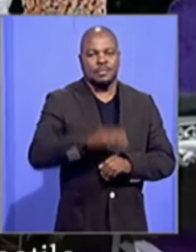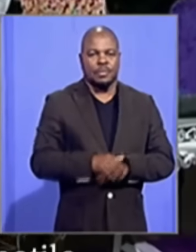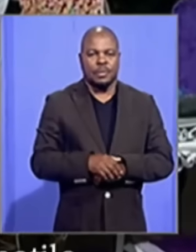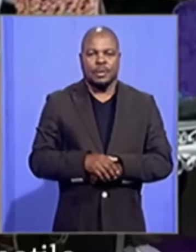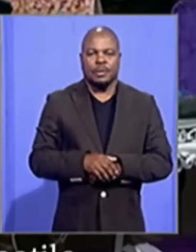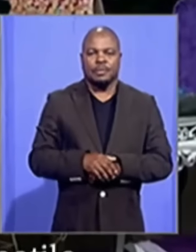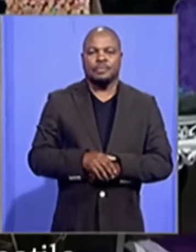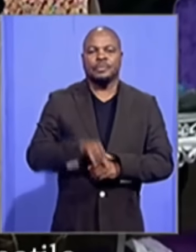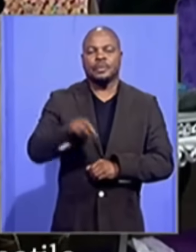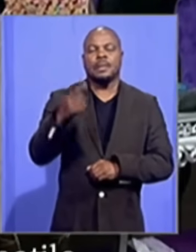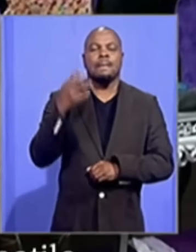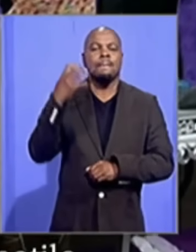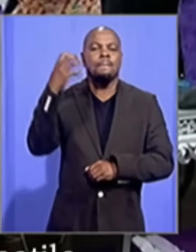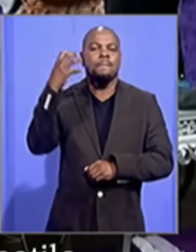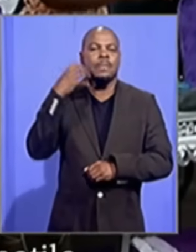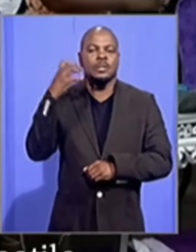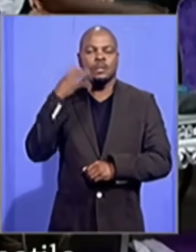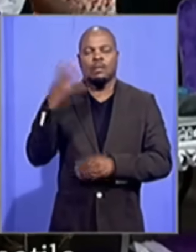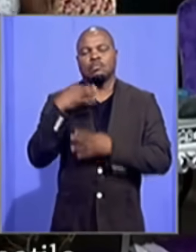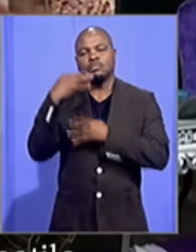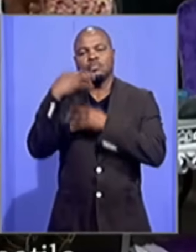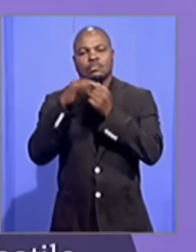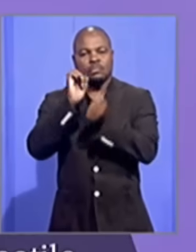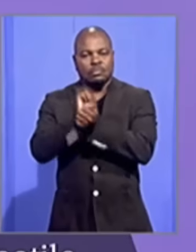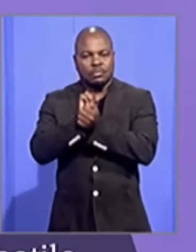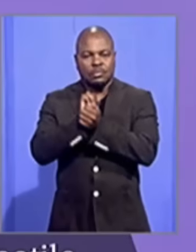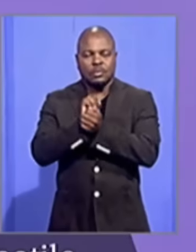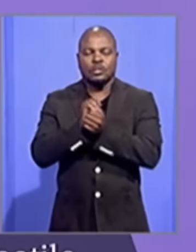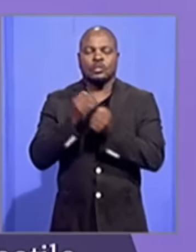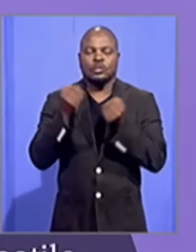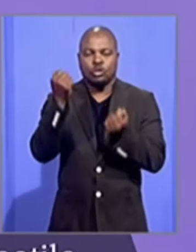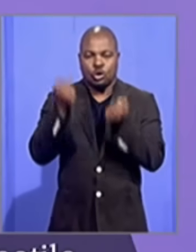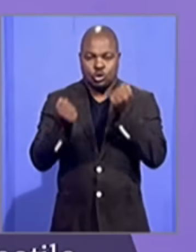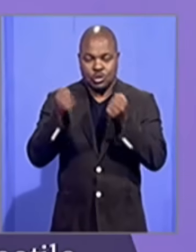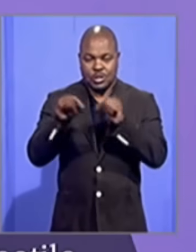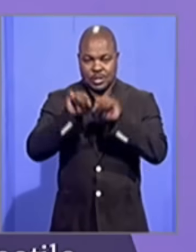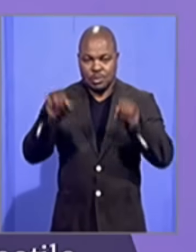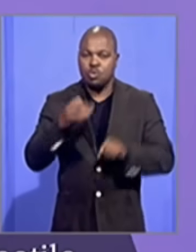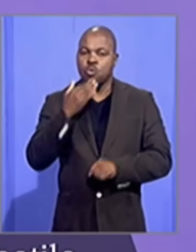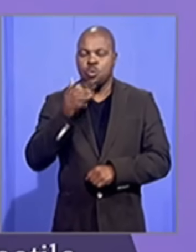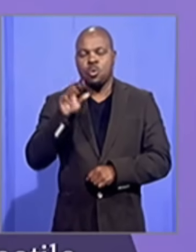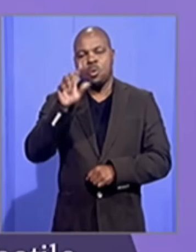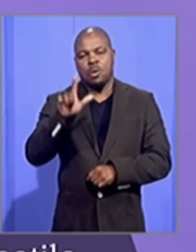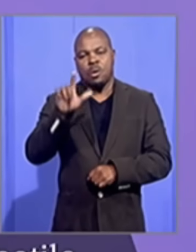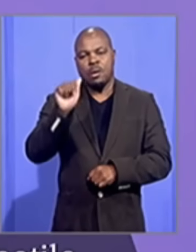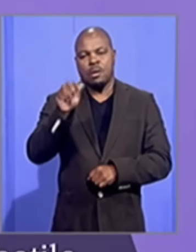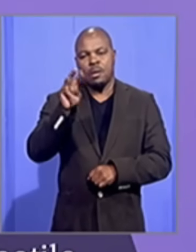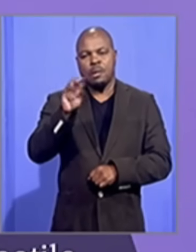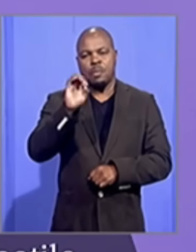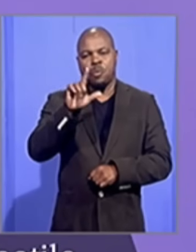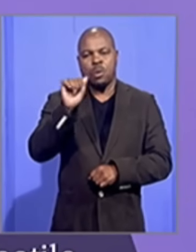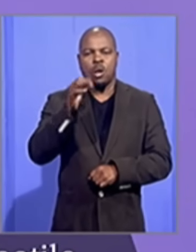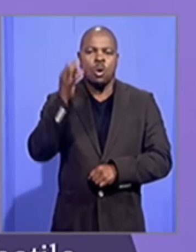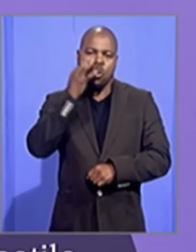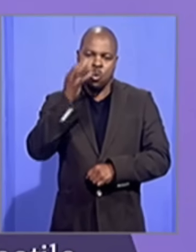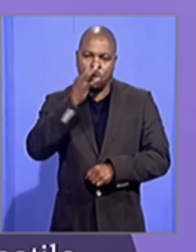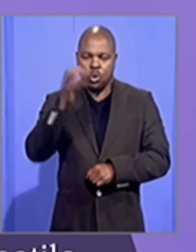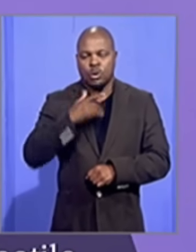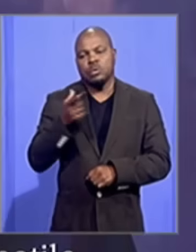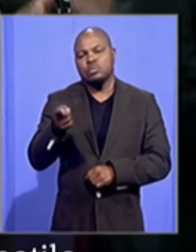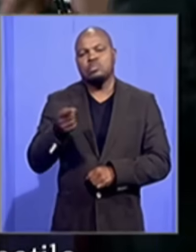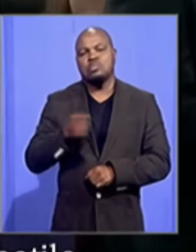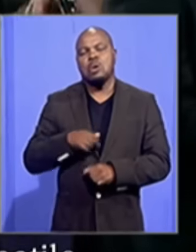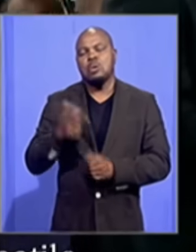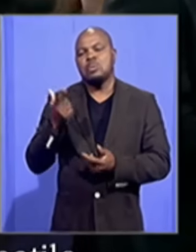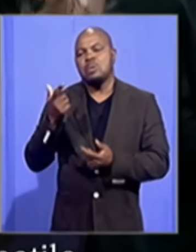ya bosiamisi le ditirelo tsa kgopololo ya batshwara Ronald Lamola a re setlhopha sa naga sa semolao se malala a laotswe go samagana